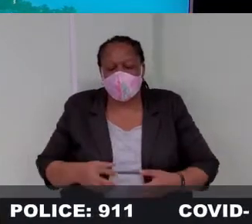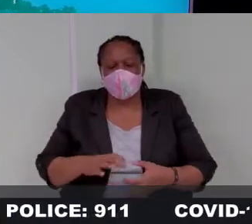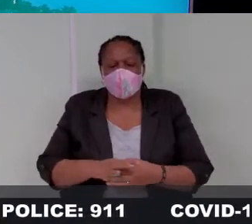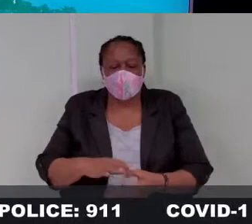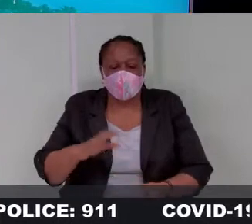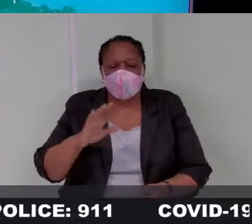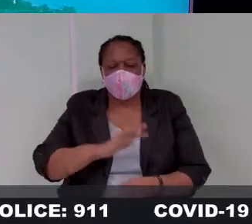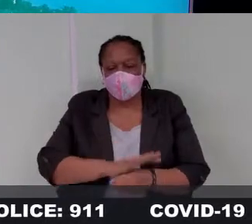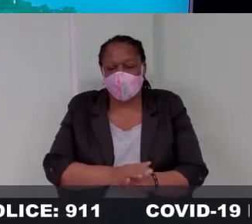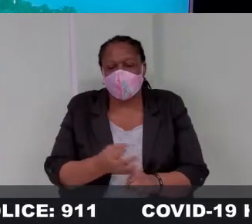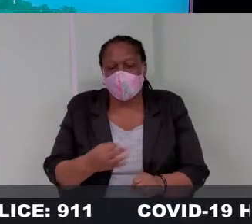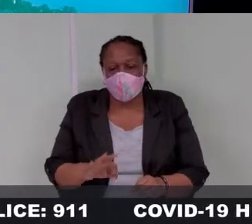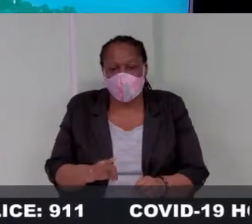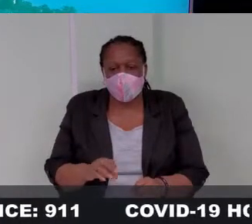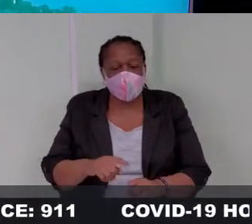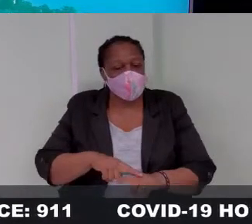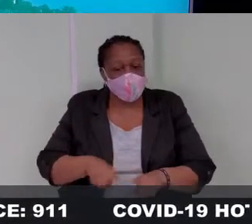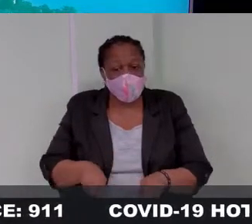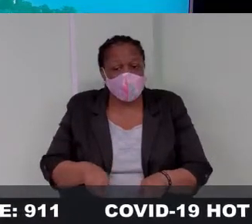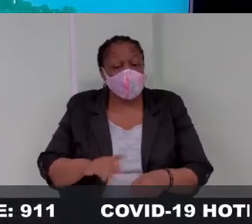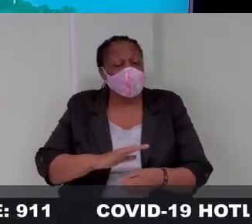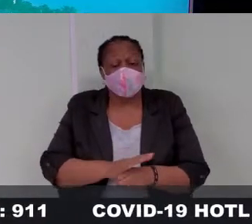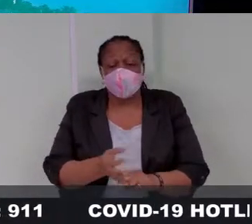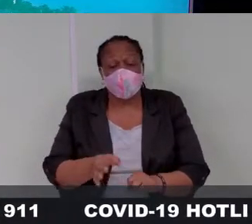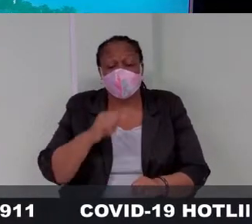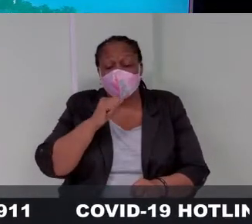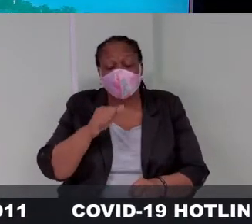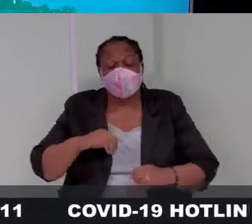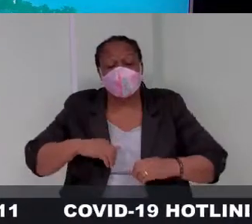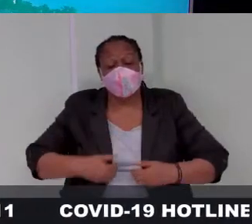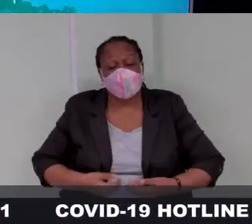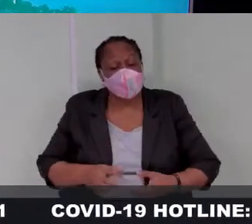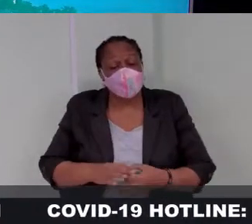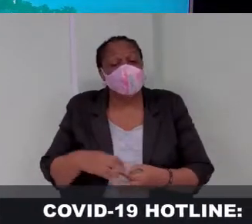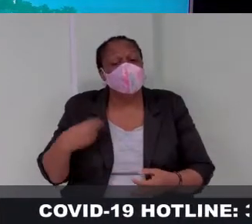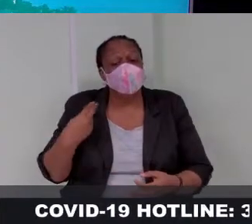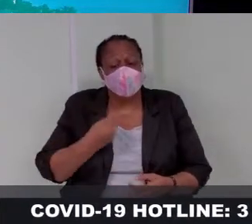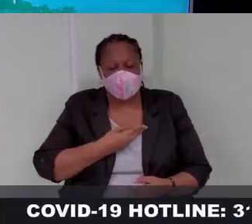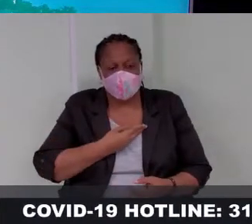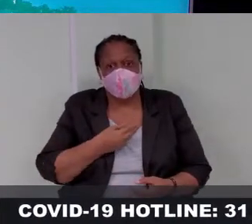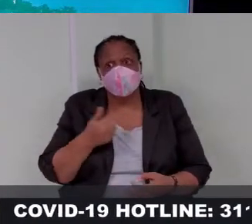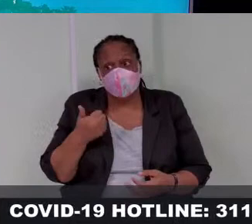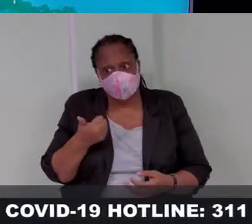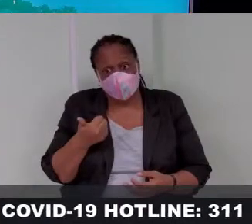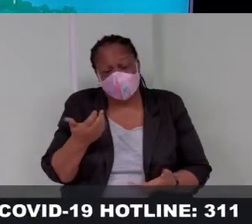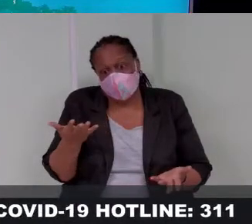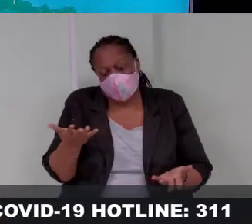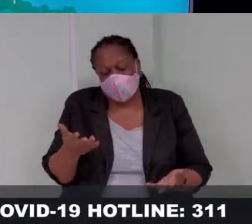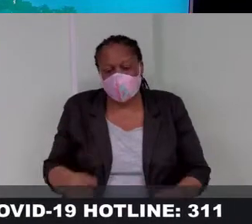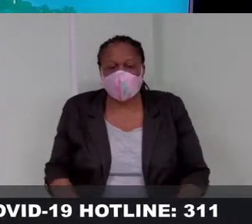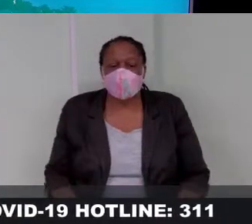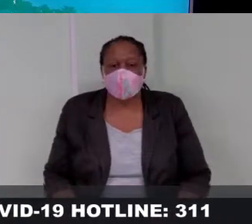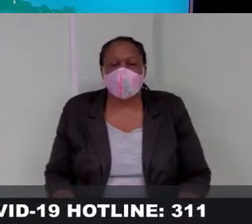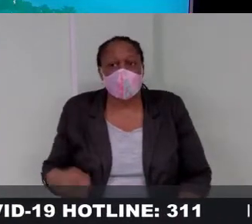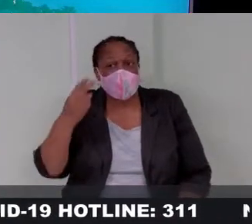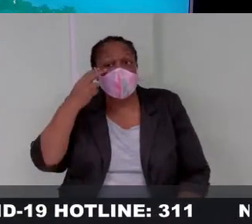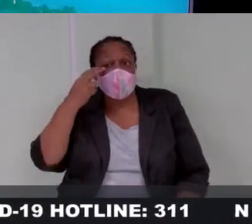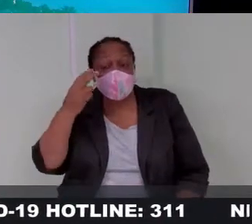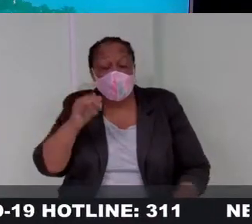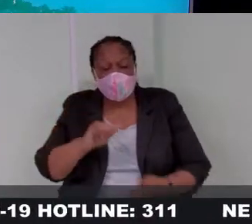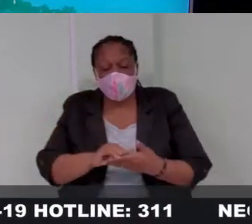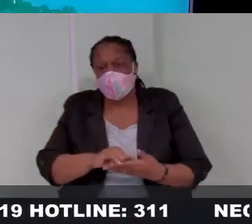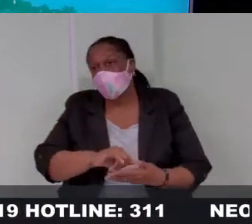of us. And we see that especially in places where there has been a